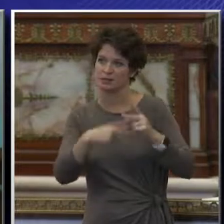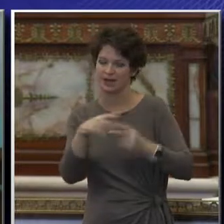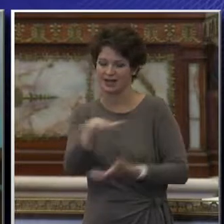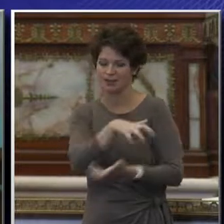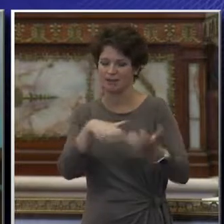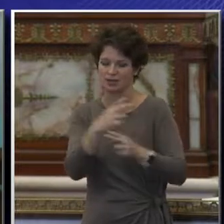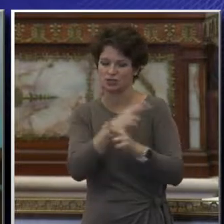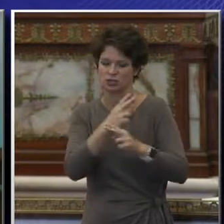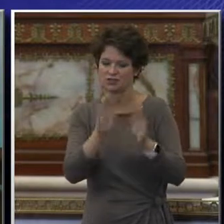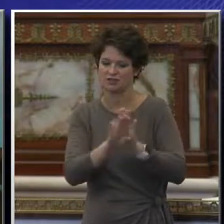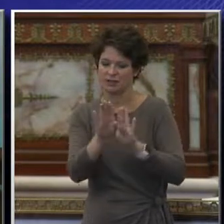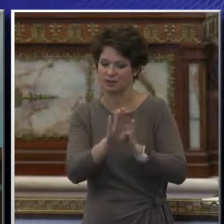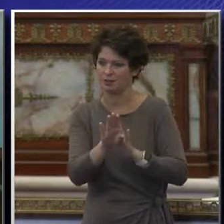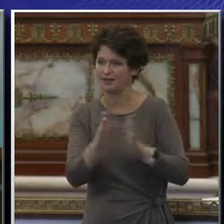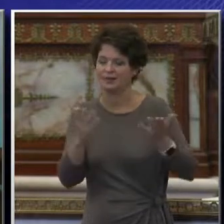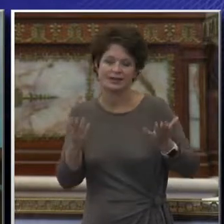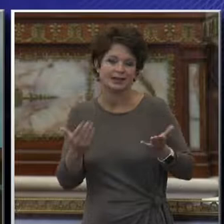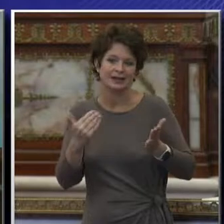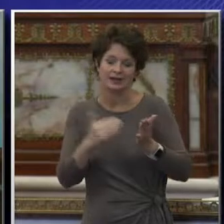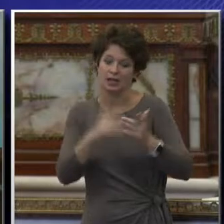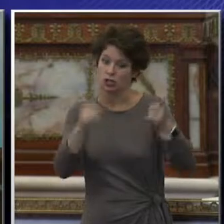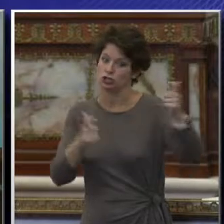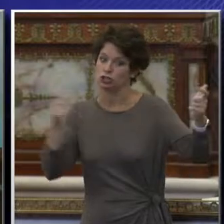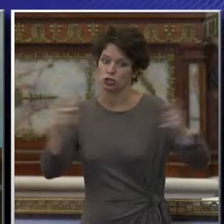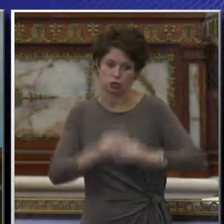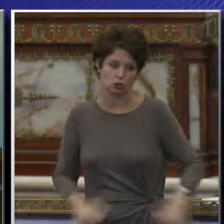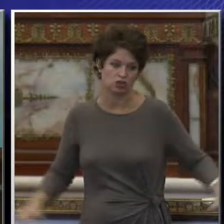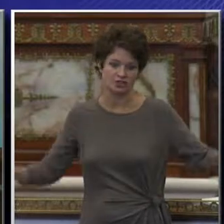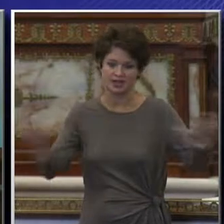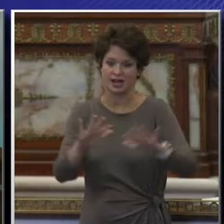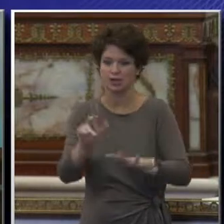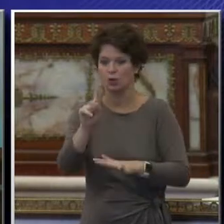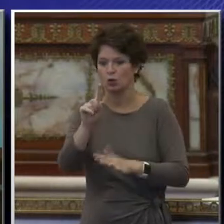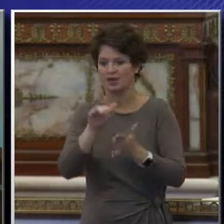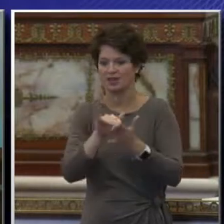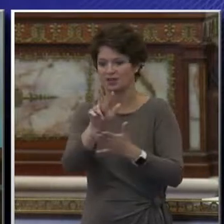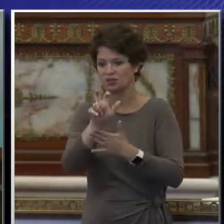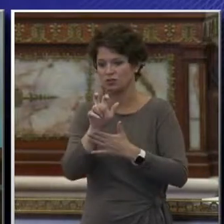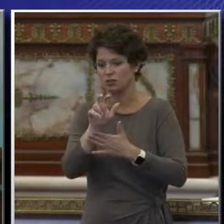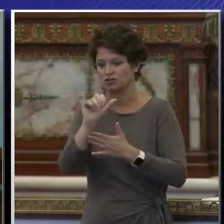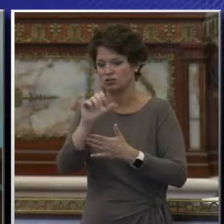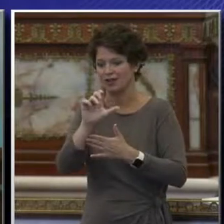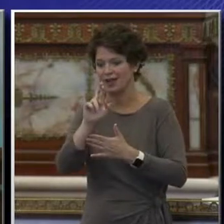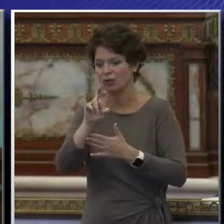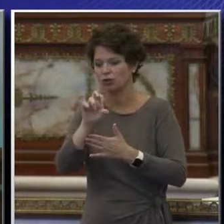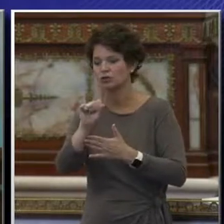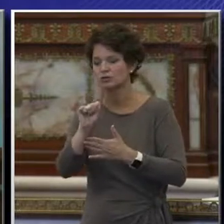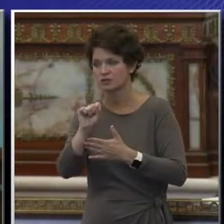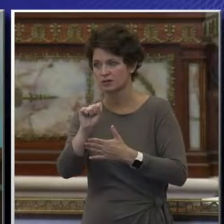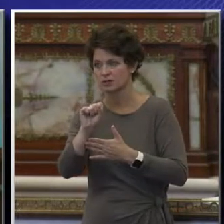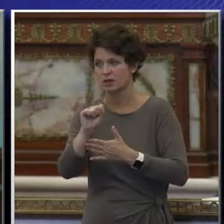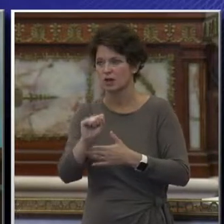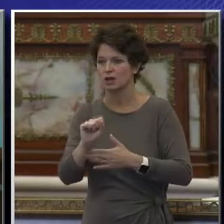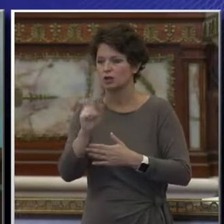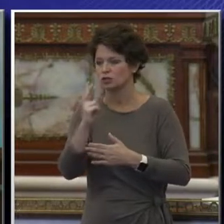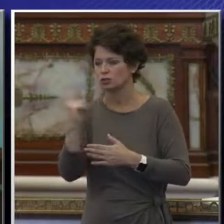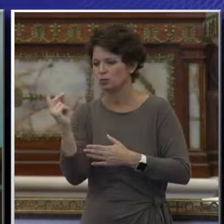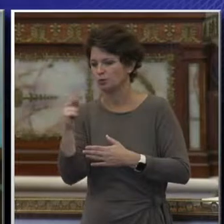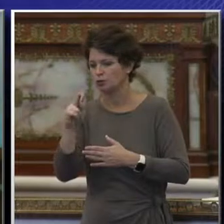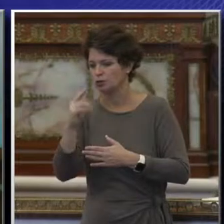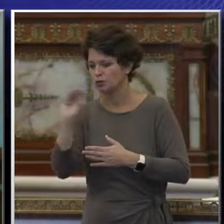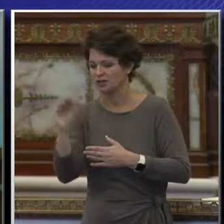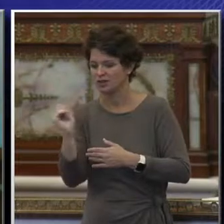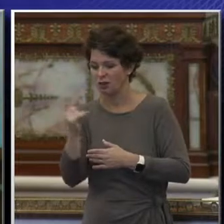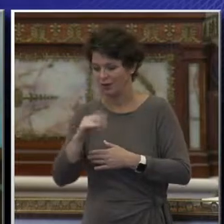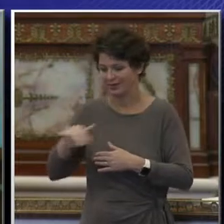use development. Again, this is a huge site. This is 1,300 acres. Approximately 2% of all